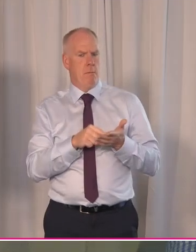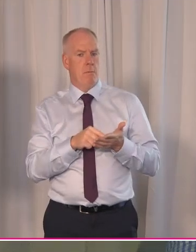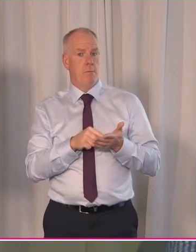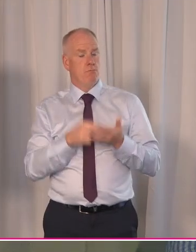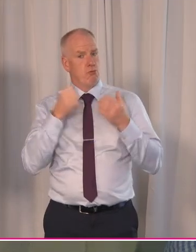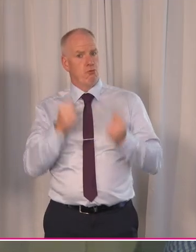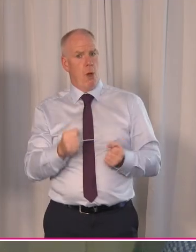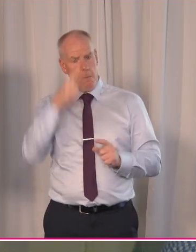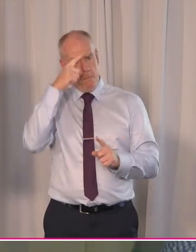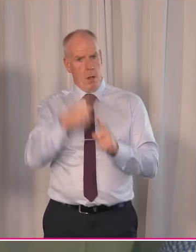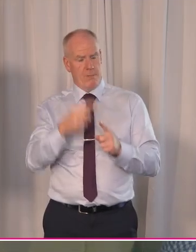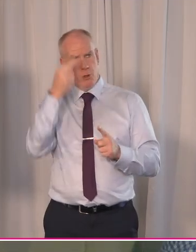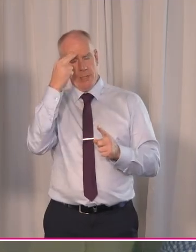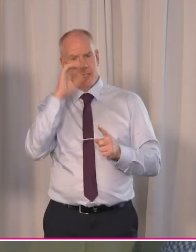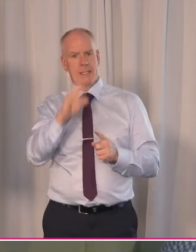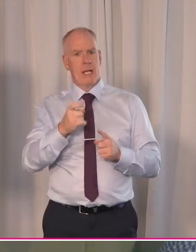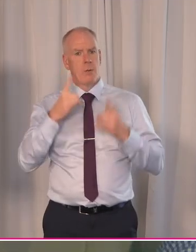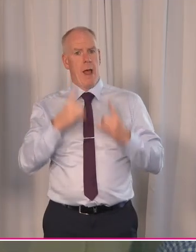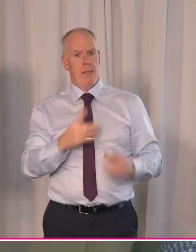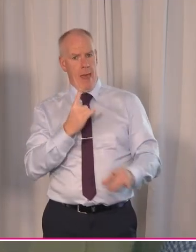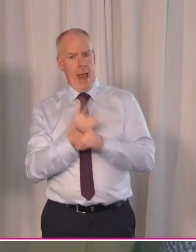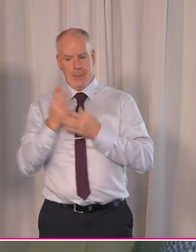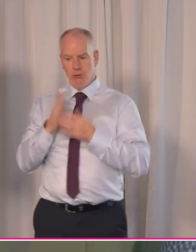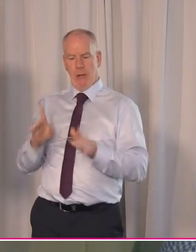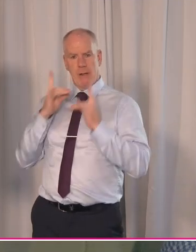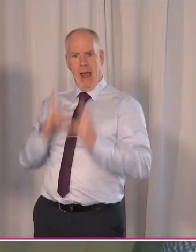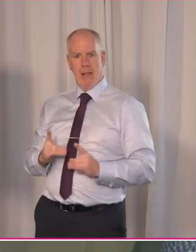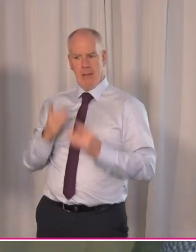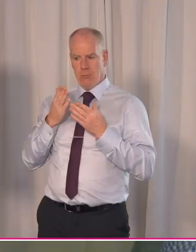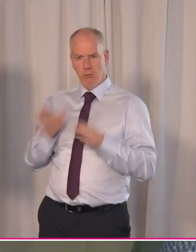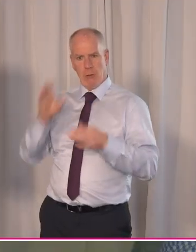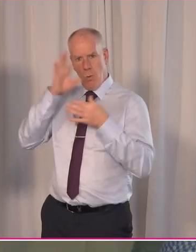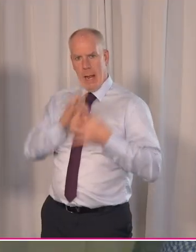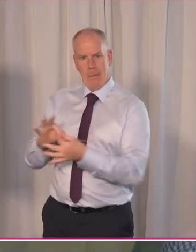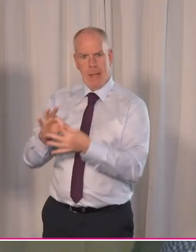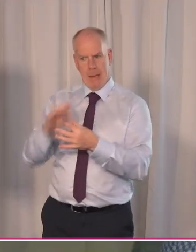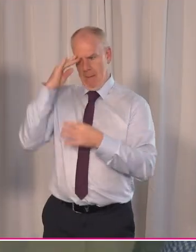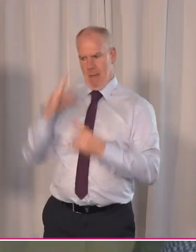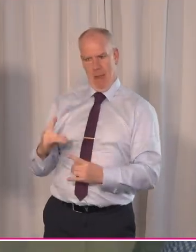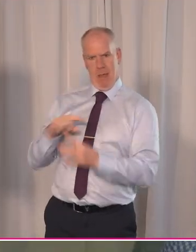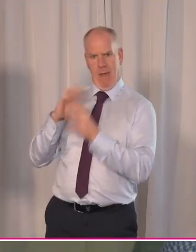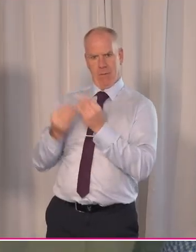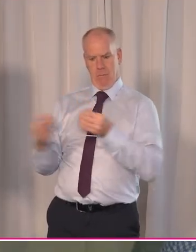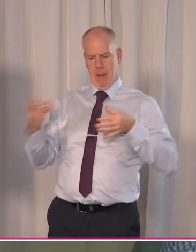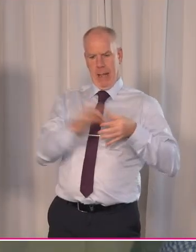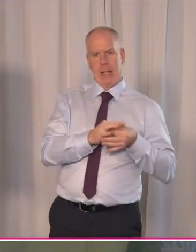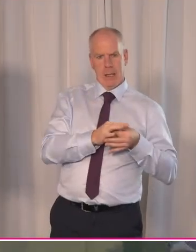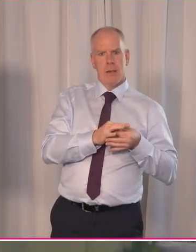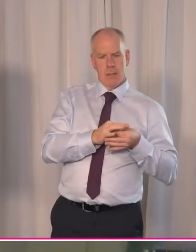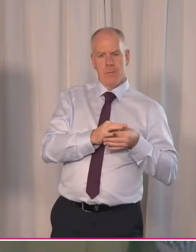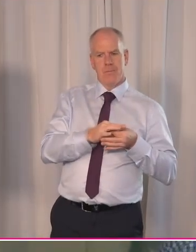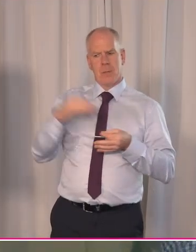sexual health is so important for our general health and well-being. It's so important for our mental health. It's so important for the way in which